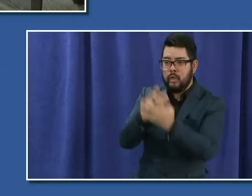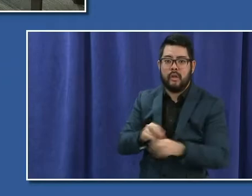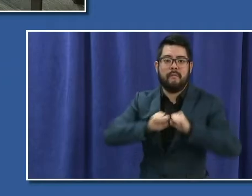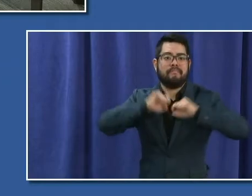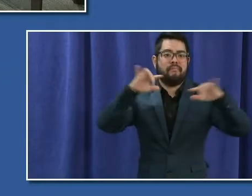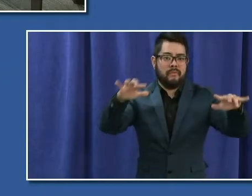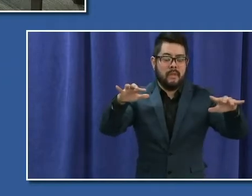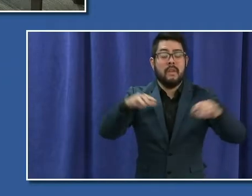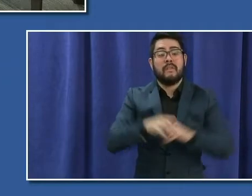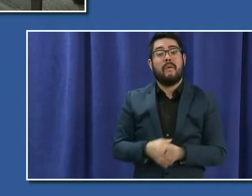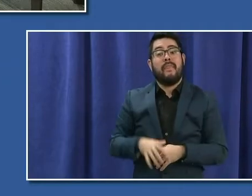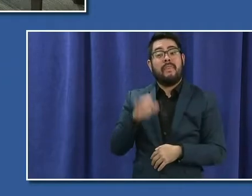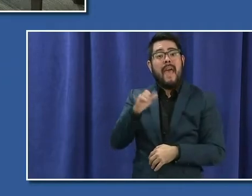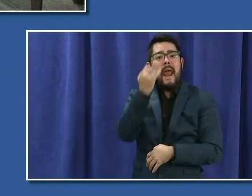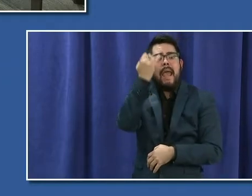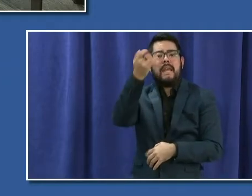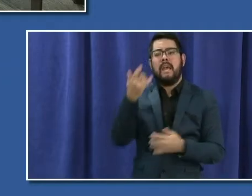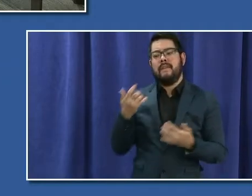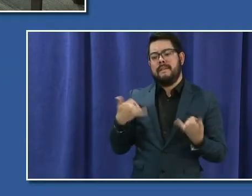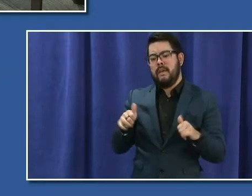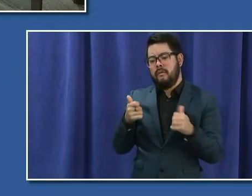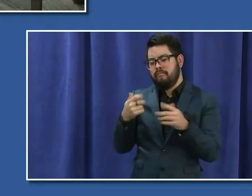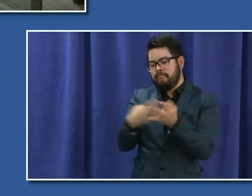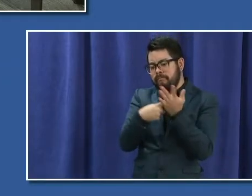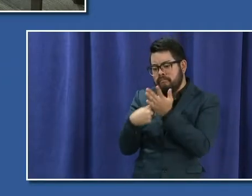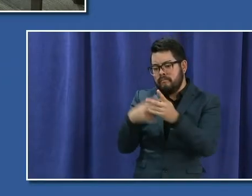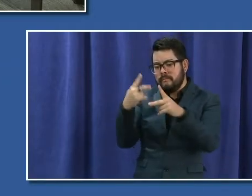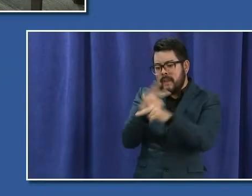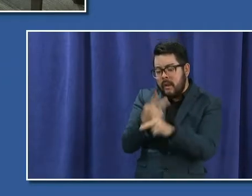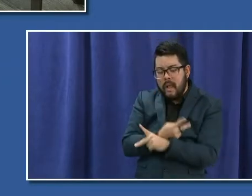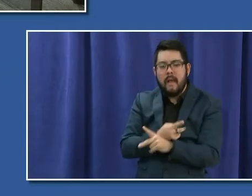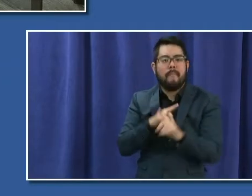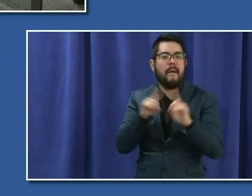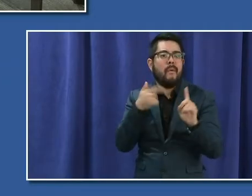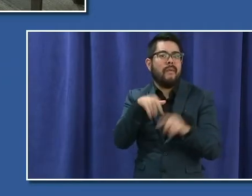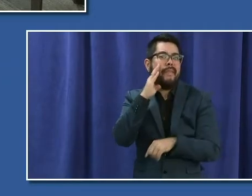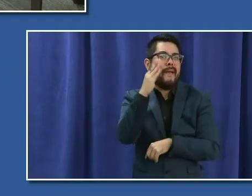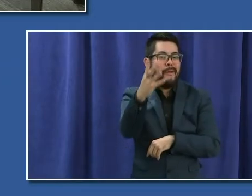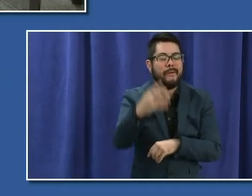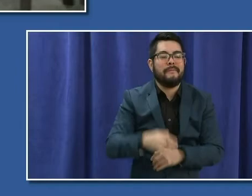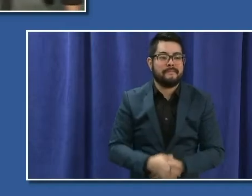at it and we're exploring it. It's just a matter of seeing what it'll look like. Okay. And if I